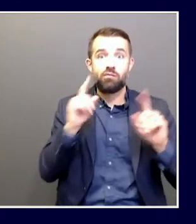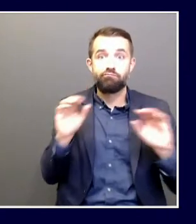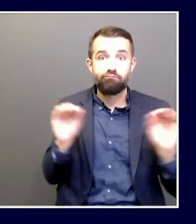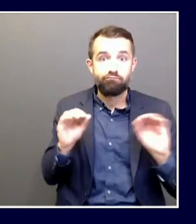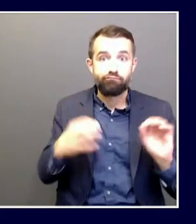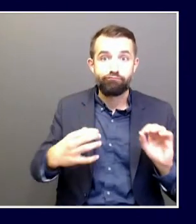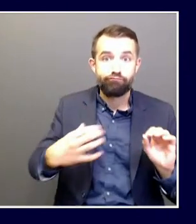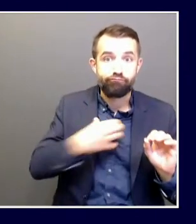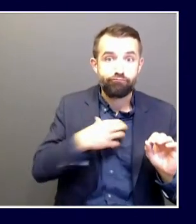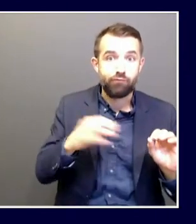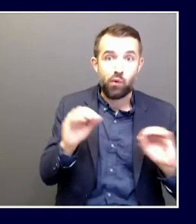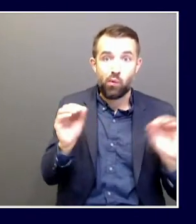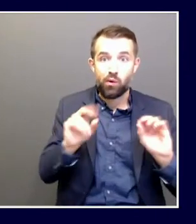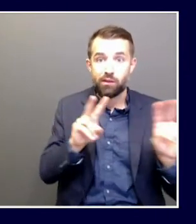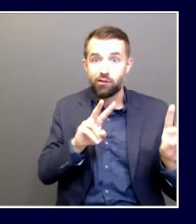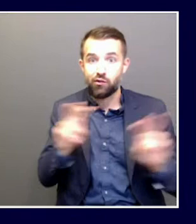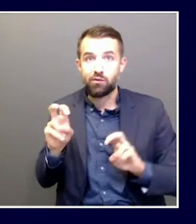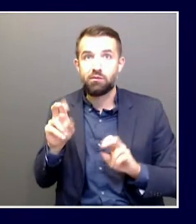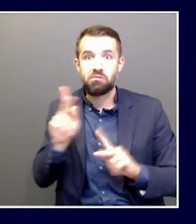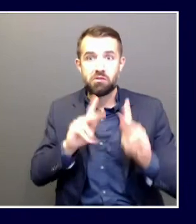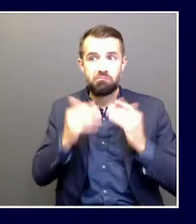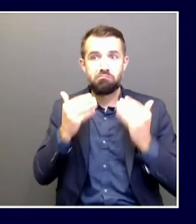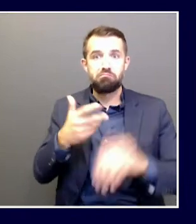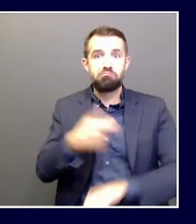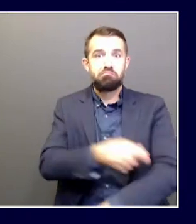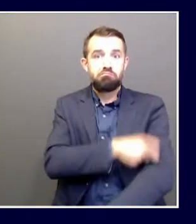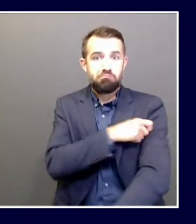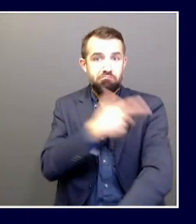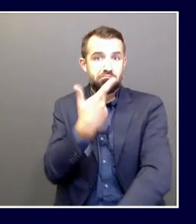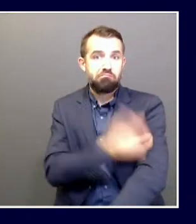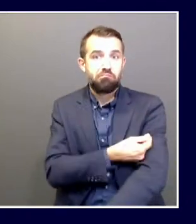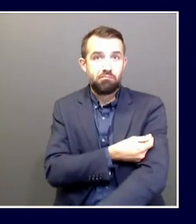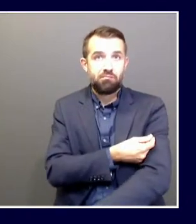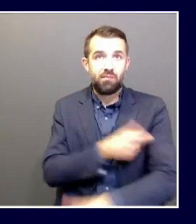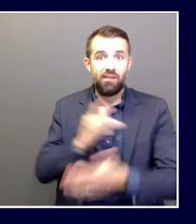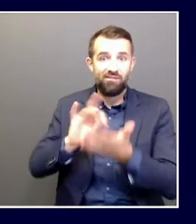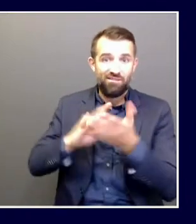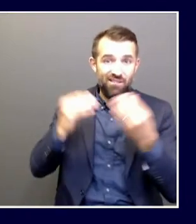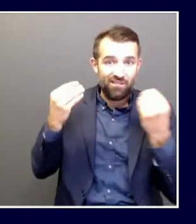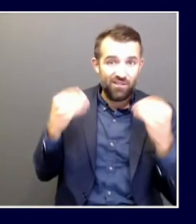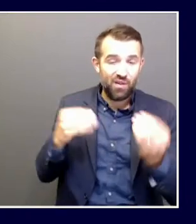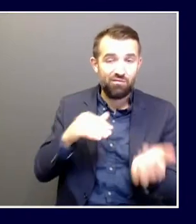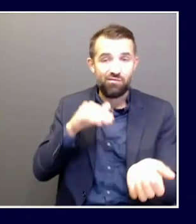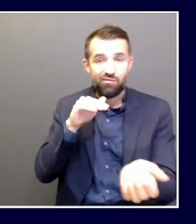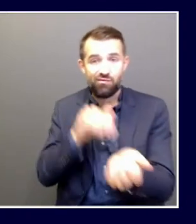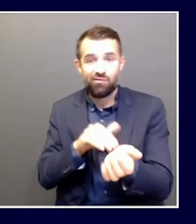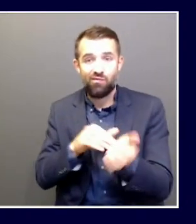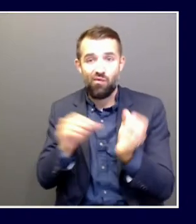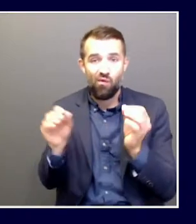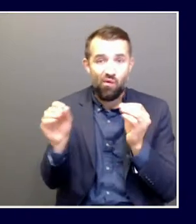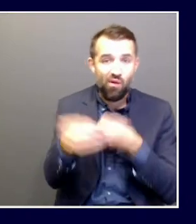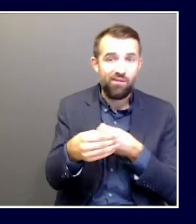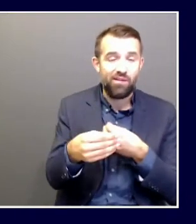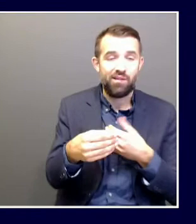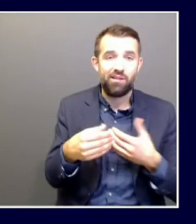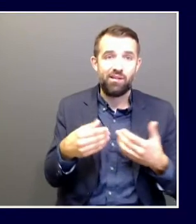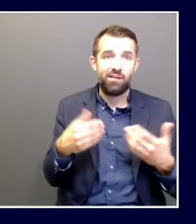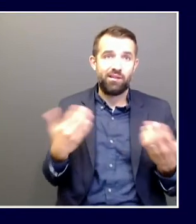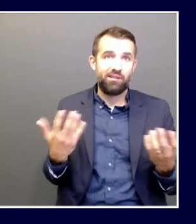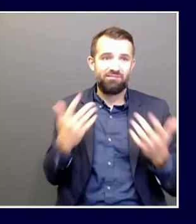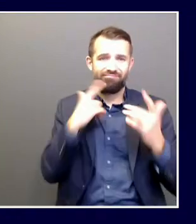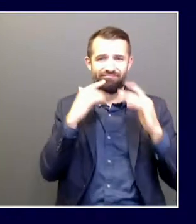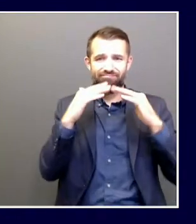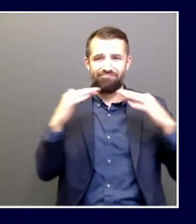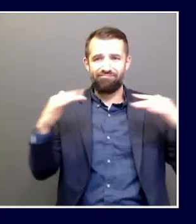that are available to people, be it the pharmacies, doctors' offices, healthcare providers' offices.